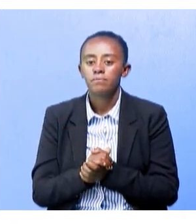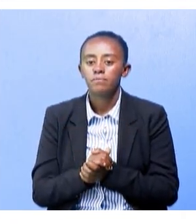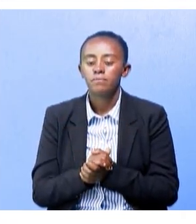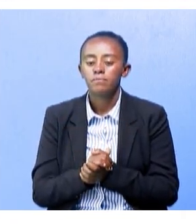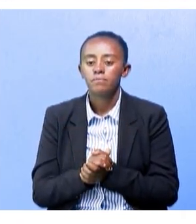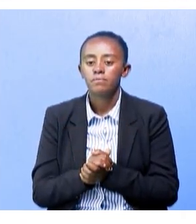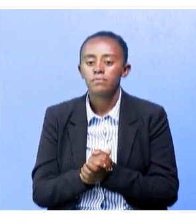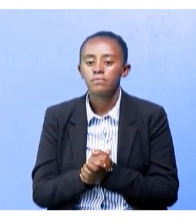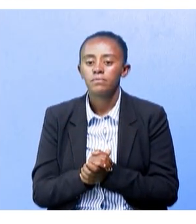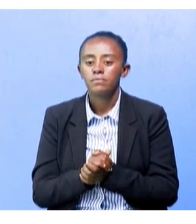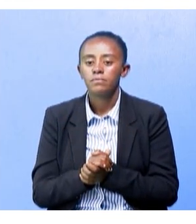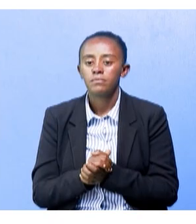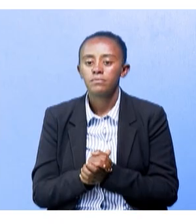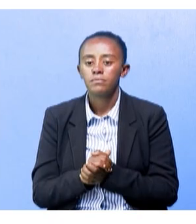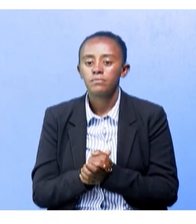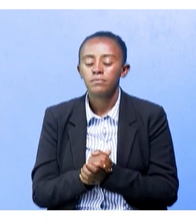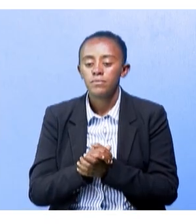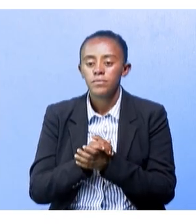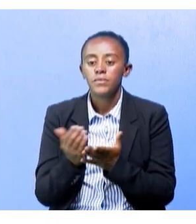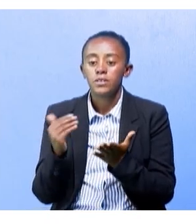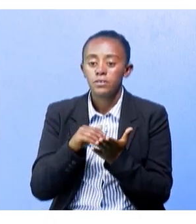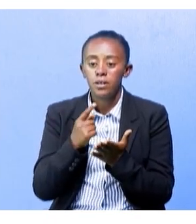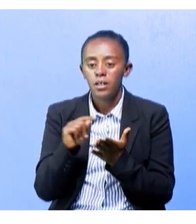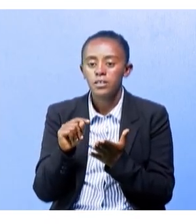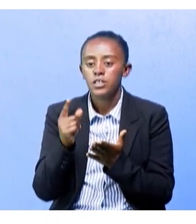the jumbled sentence.